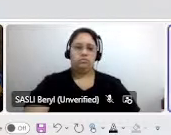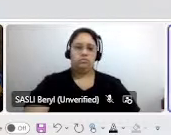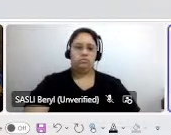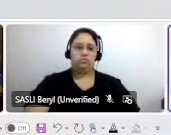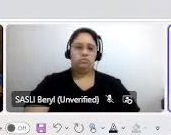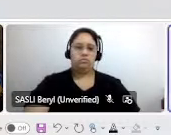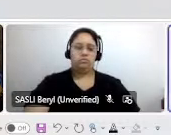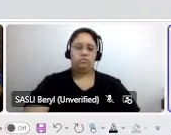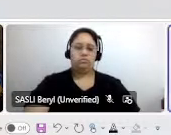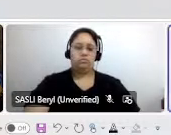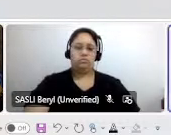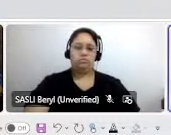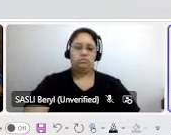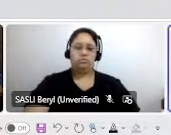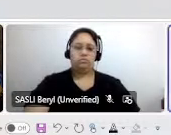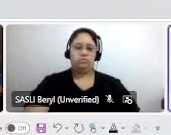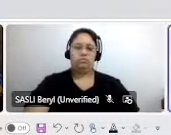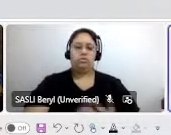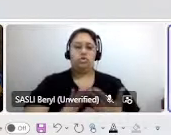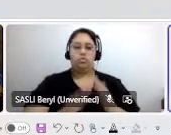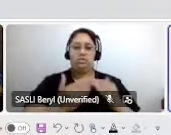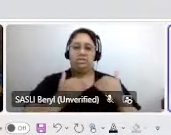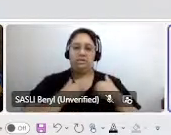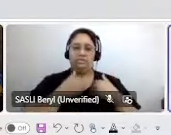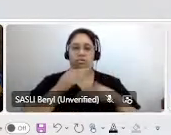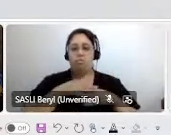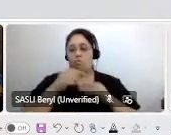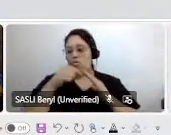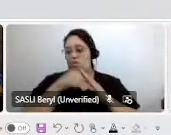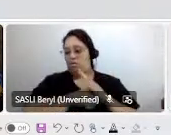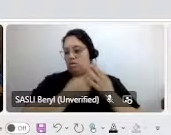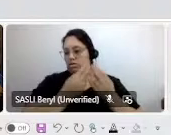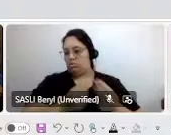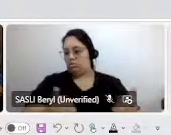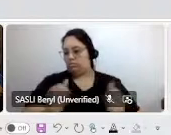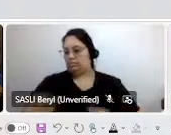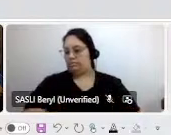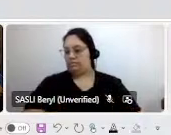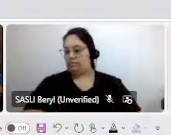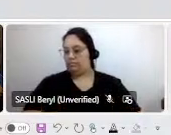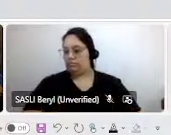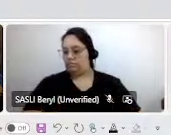Any other resolutions under community safety?